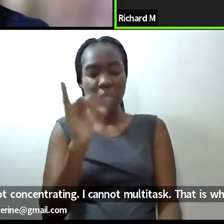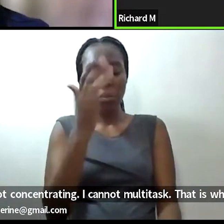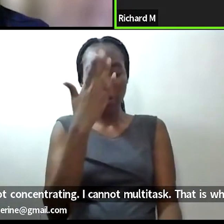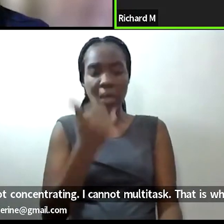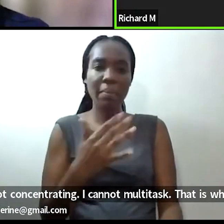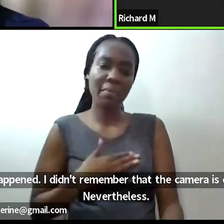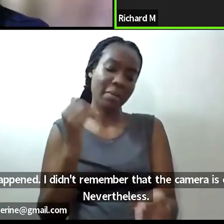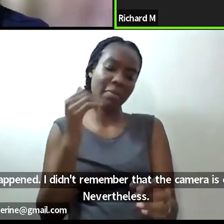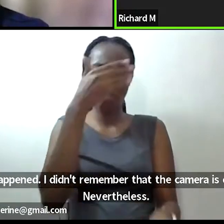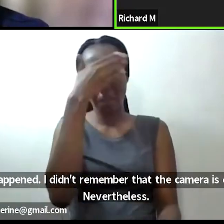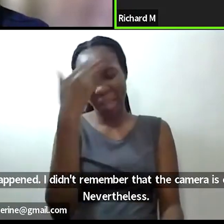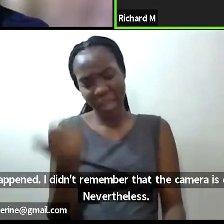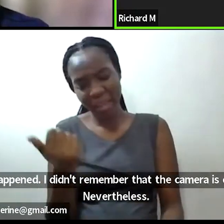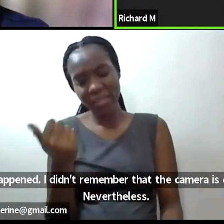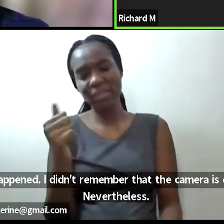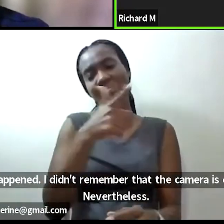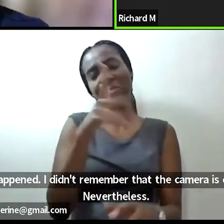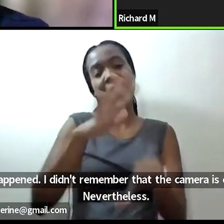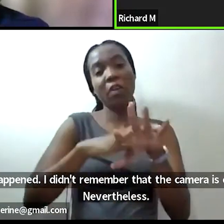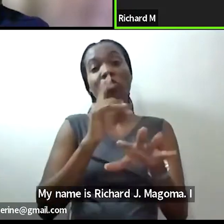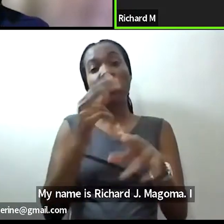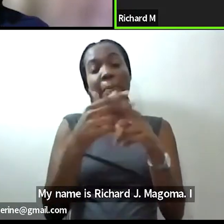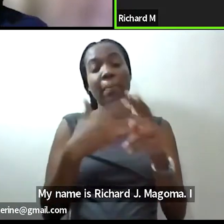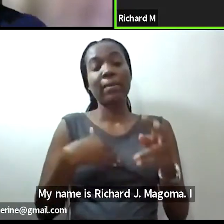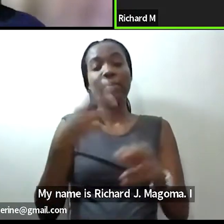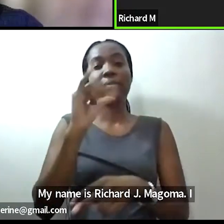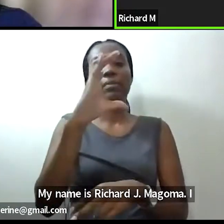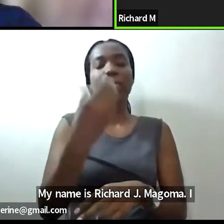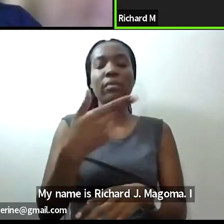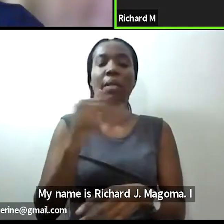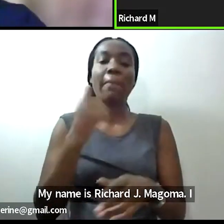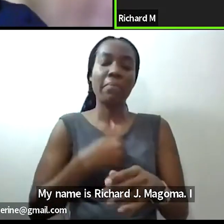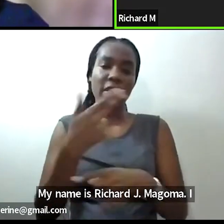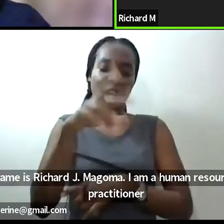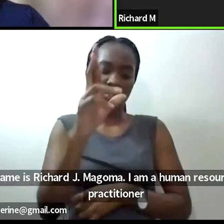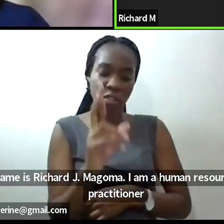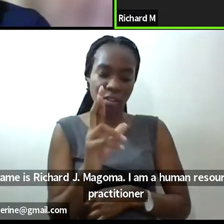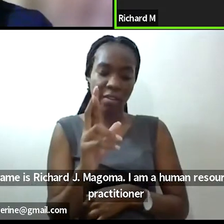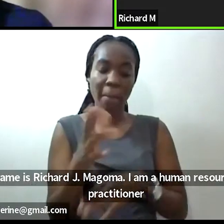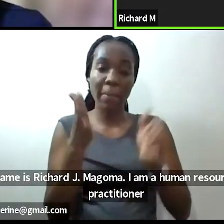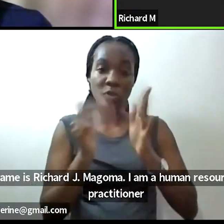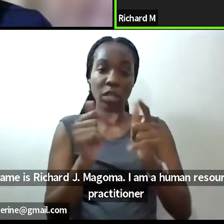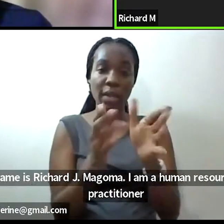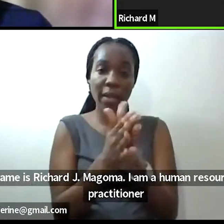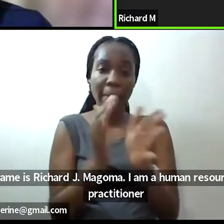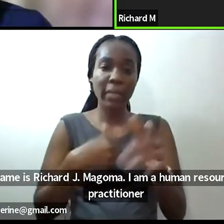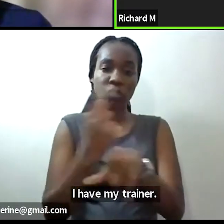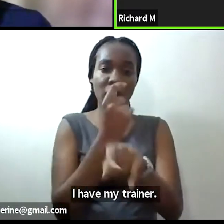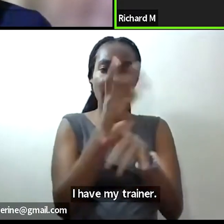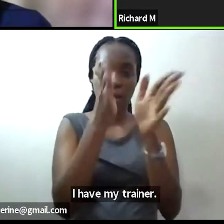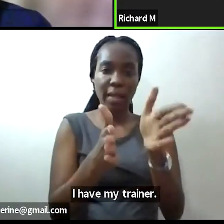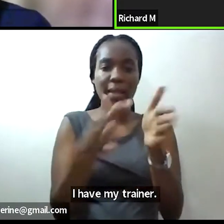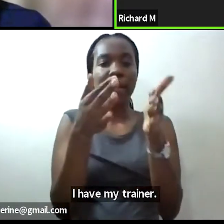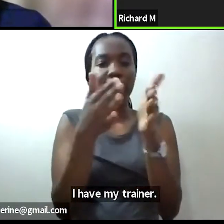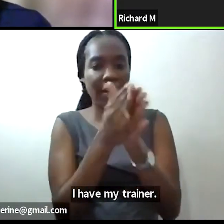is Richard J. Magoma. I am a human resource practitioner. I am a trainer. I am a writer. I write for